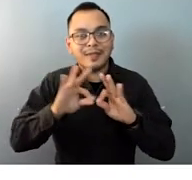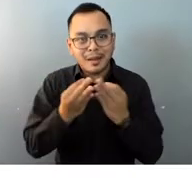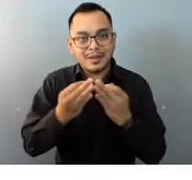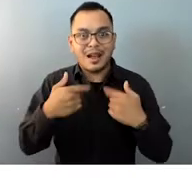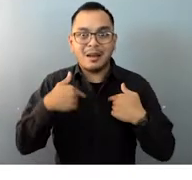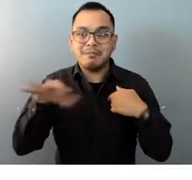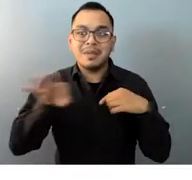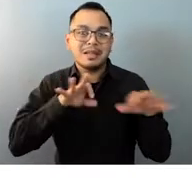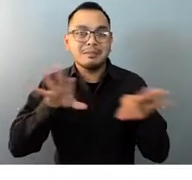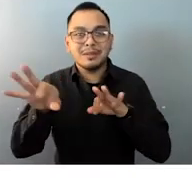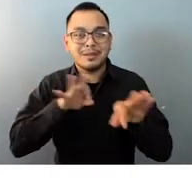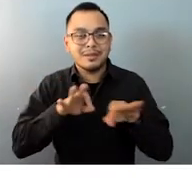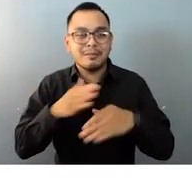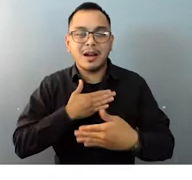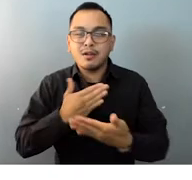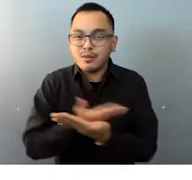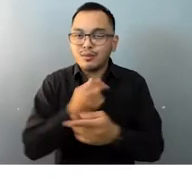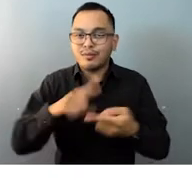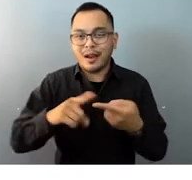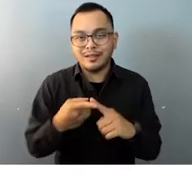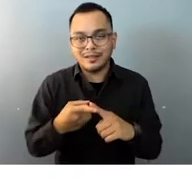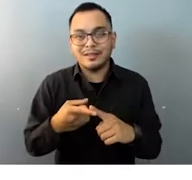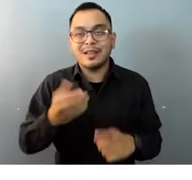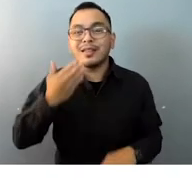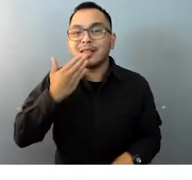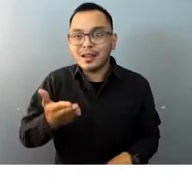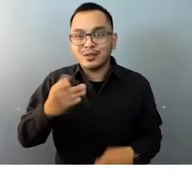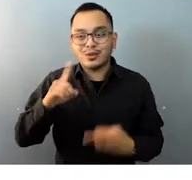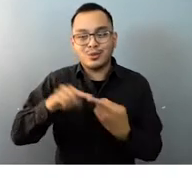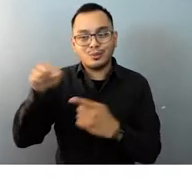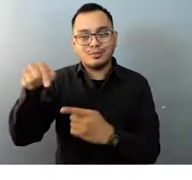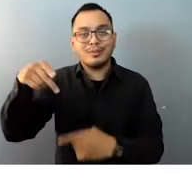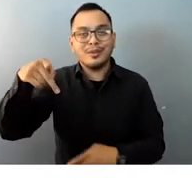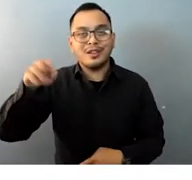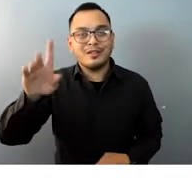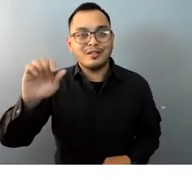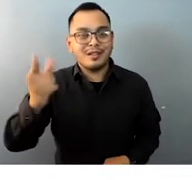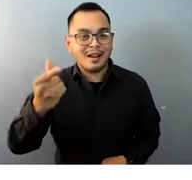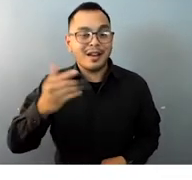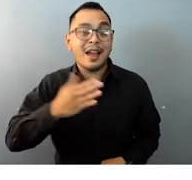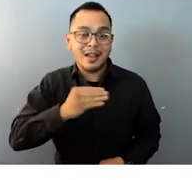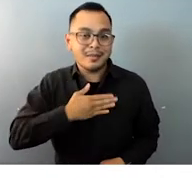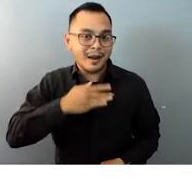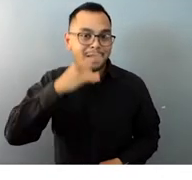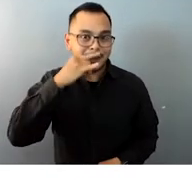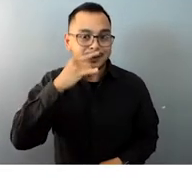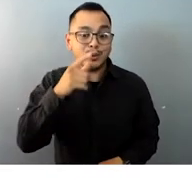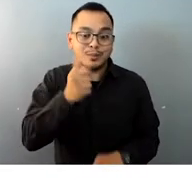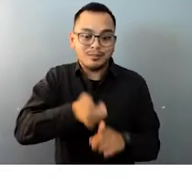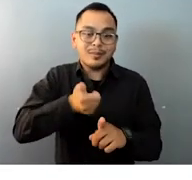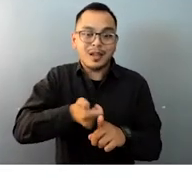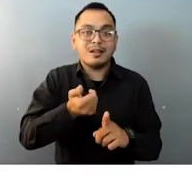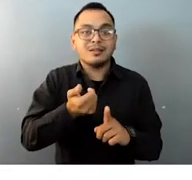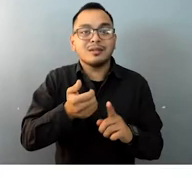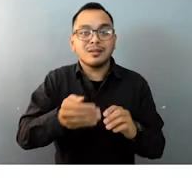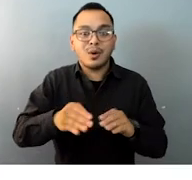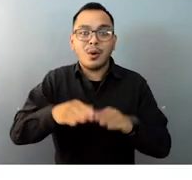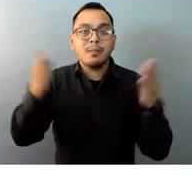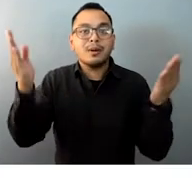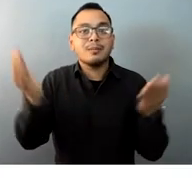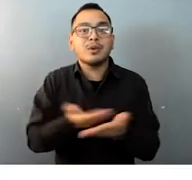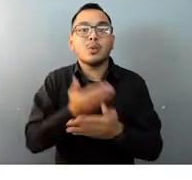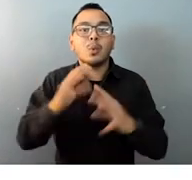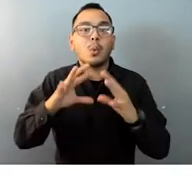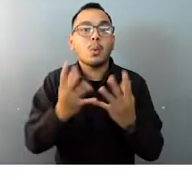family, as I like to call my new friends, thanks to PFLAG and my child, actually,